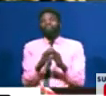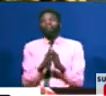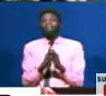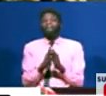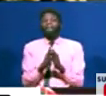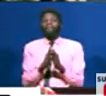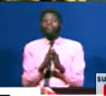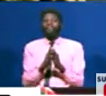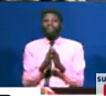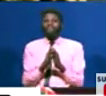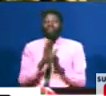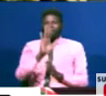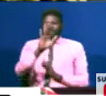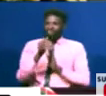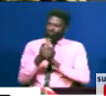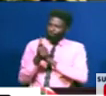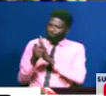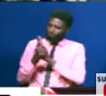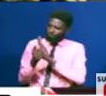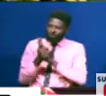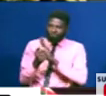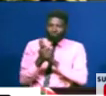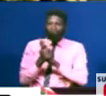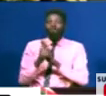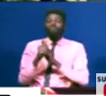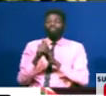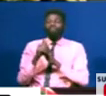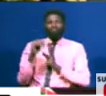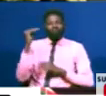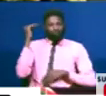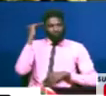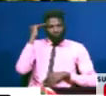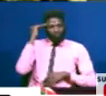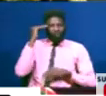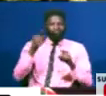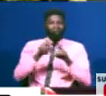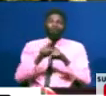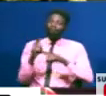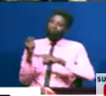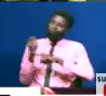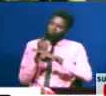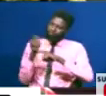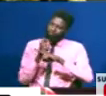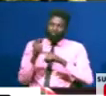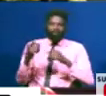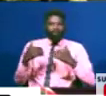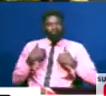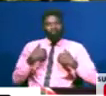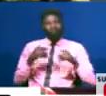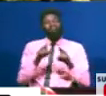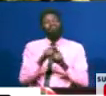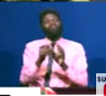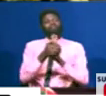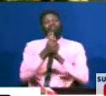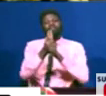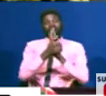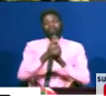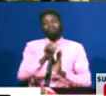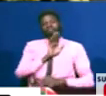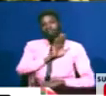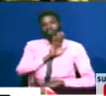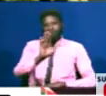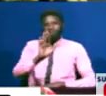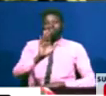explore their talent and be able to get the necessary training and skills for them to make